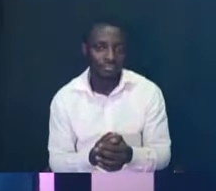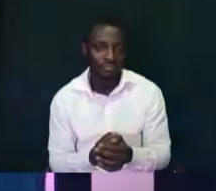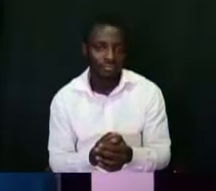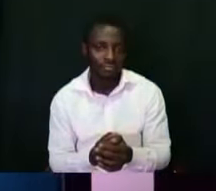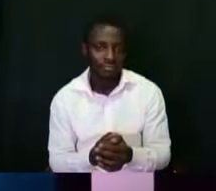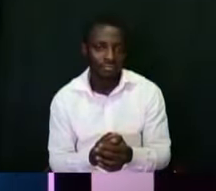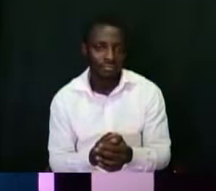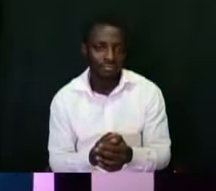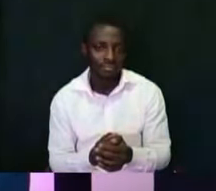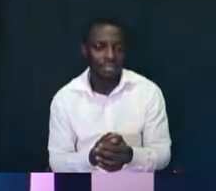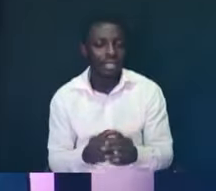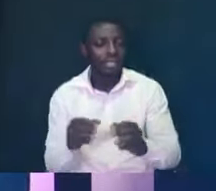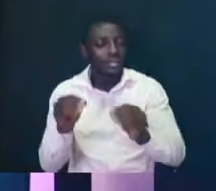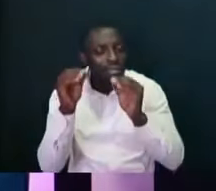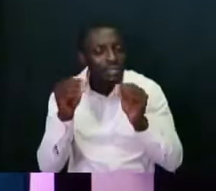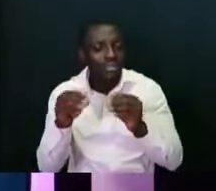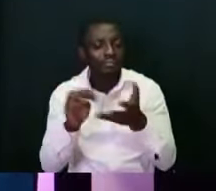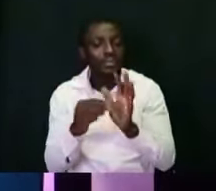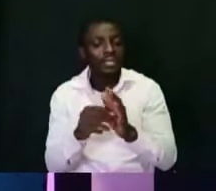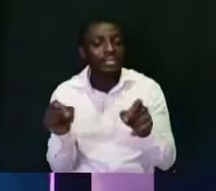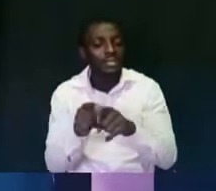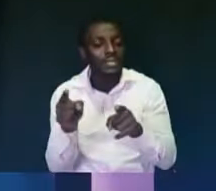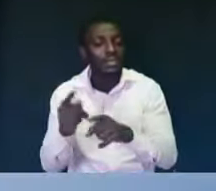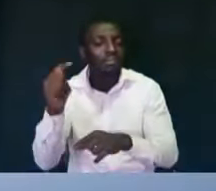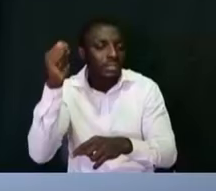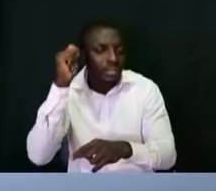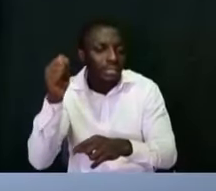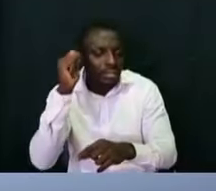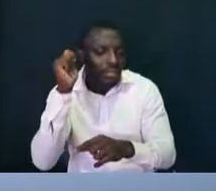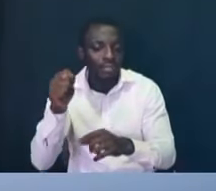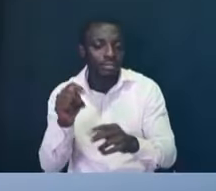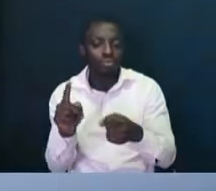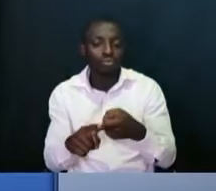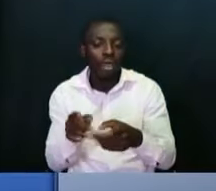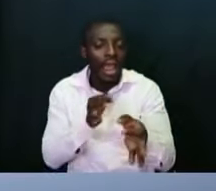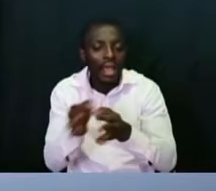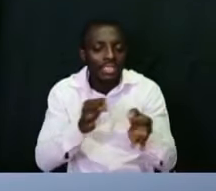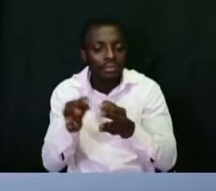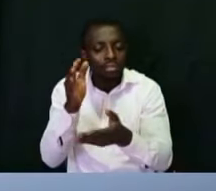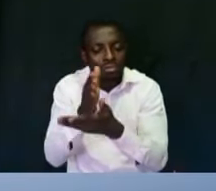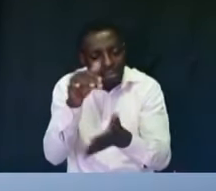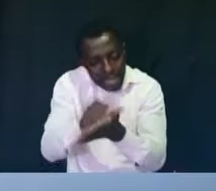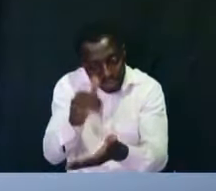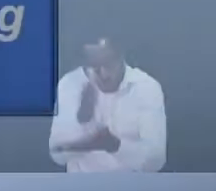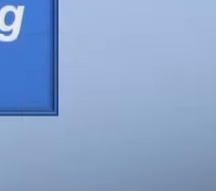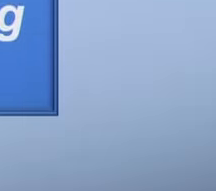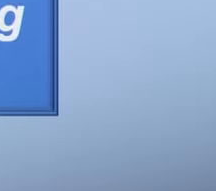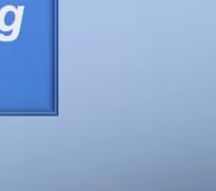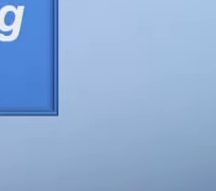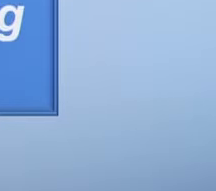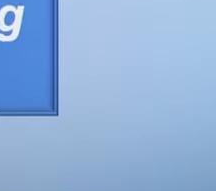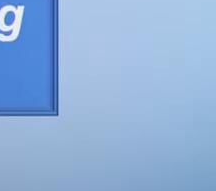Inchirichire eni se udi adansiye. To establish the truth or the genuineness of something. Sir, what de asemnu nukre